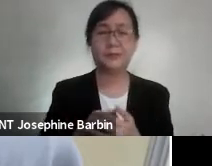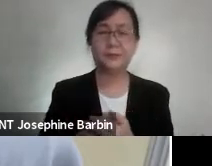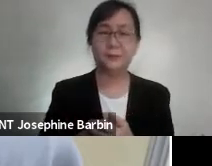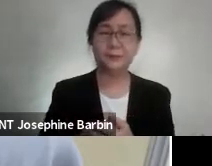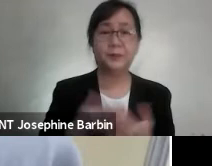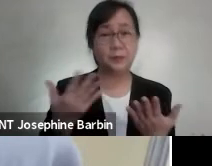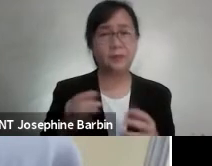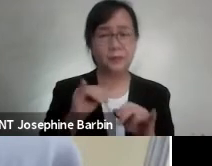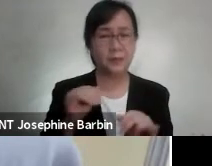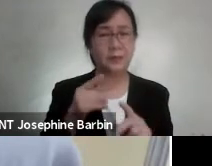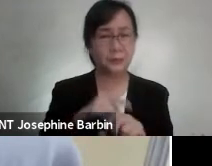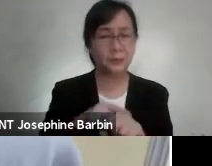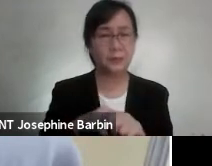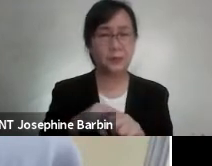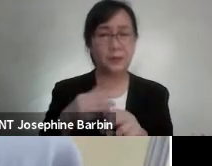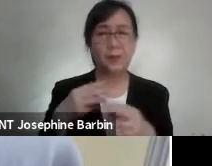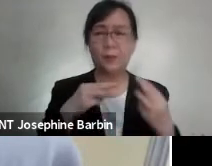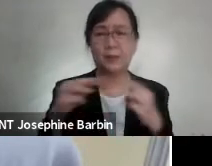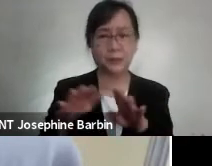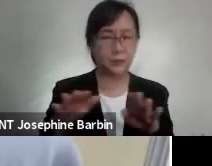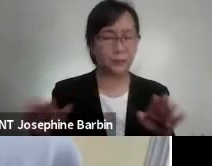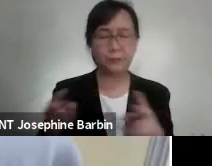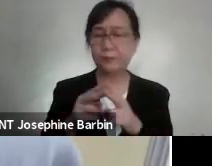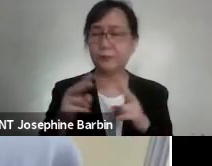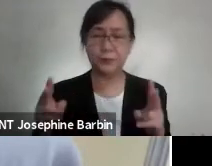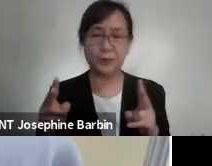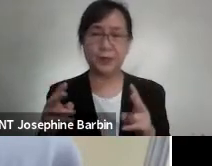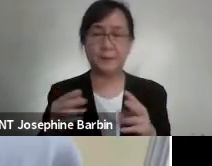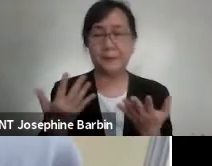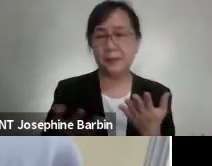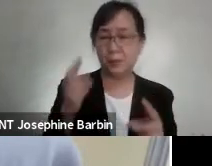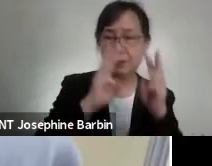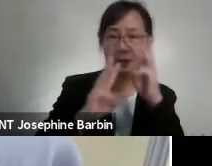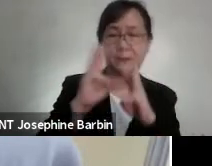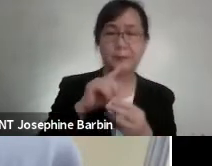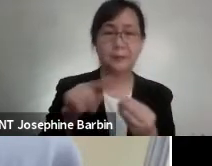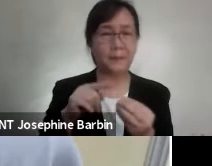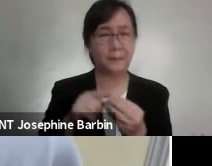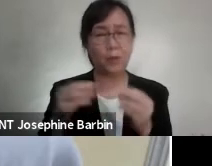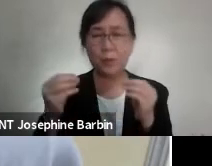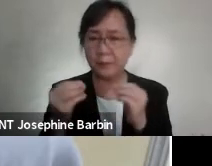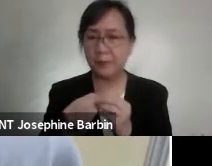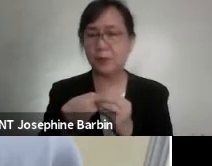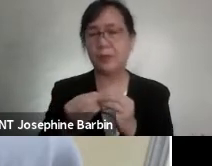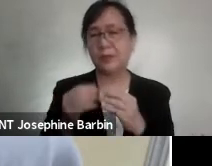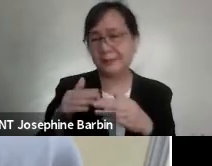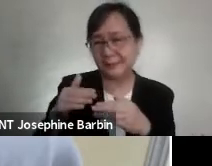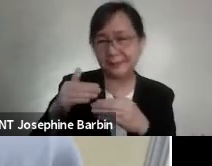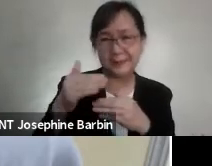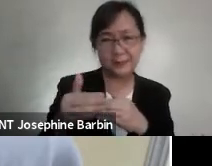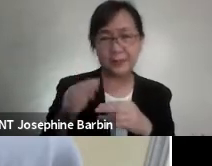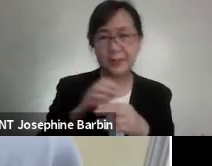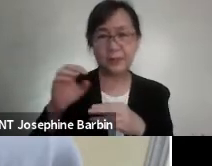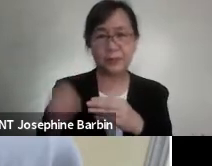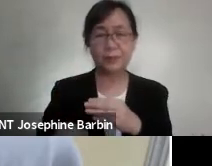So at the same time, though, that whilst children are very, worried about the more extreme end of the spectrum